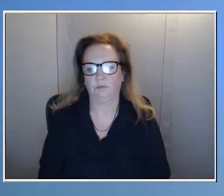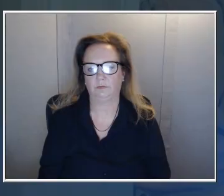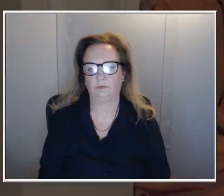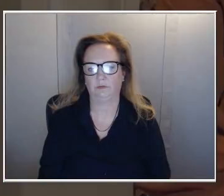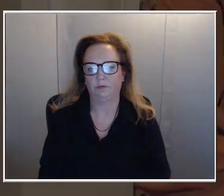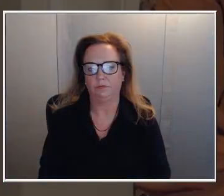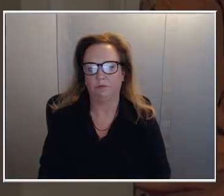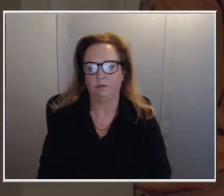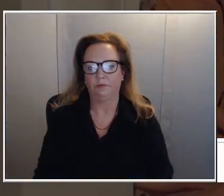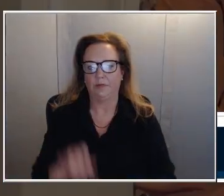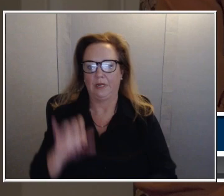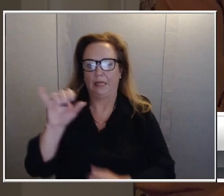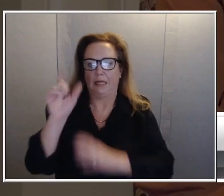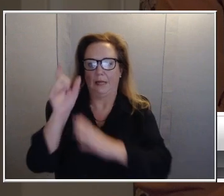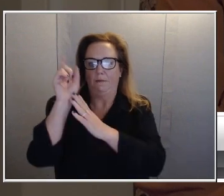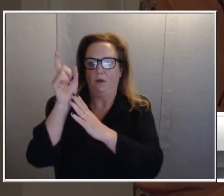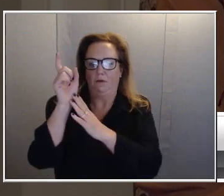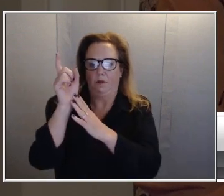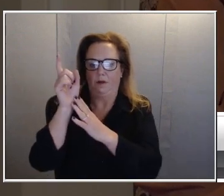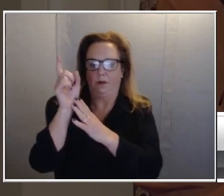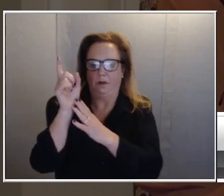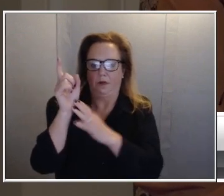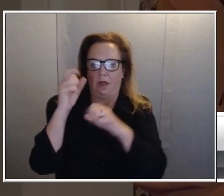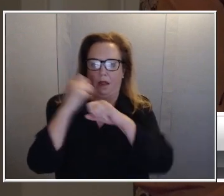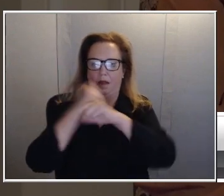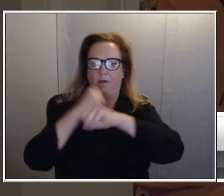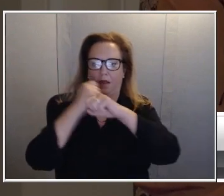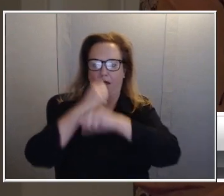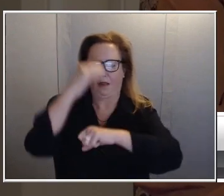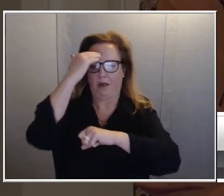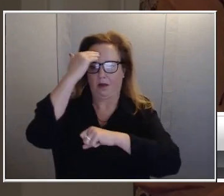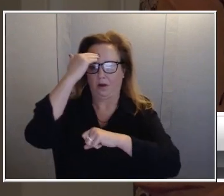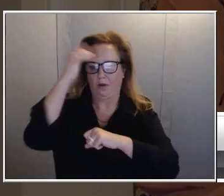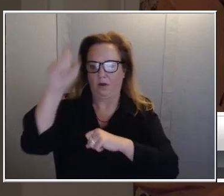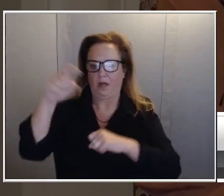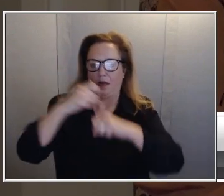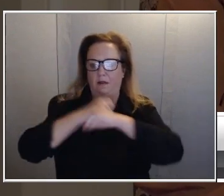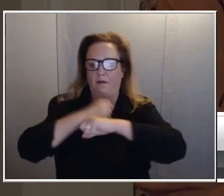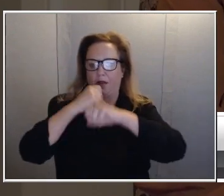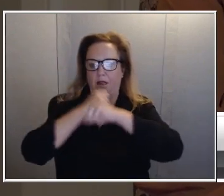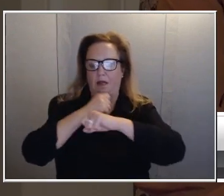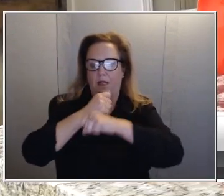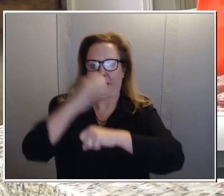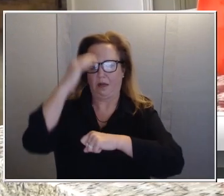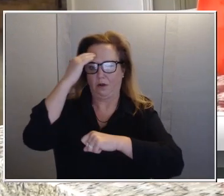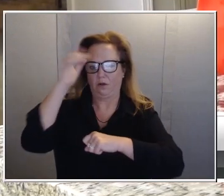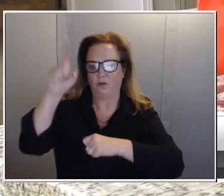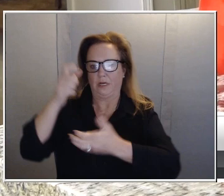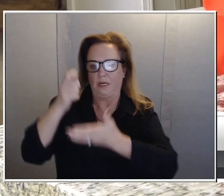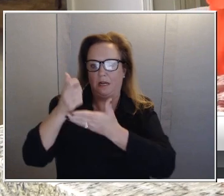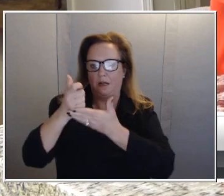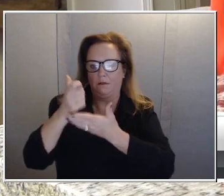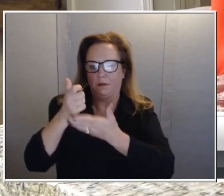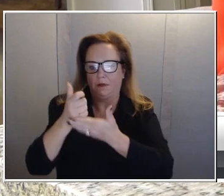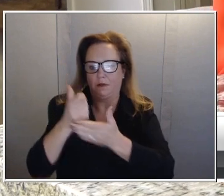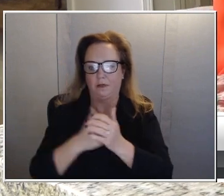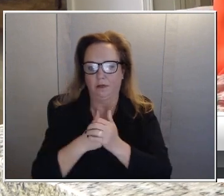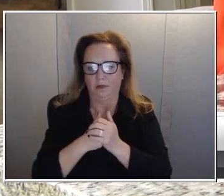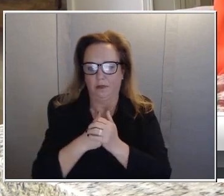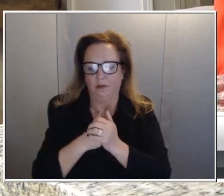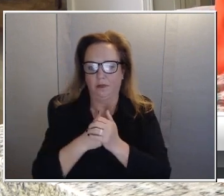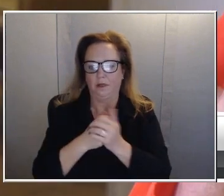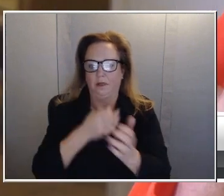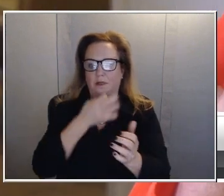In that moment, I fought. I knew I had to fight. I knew she needed help. Coming up,